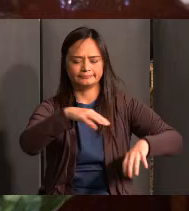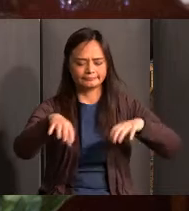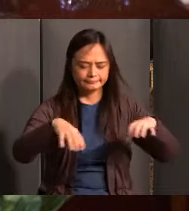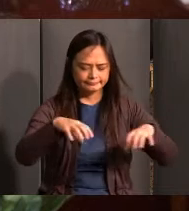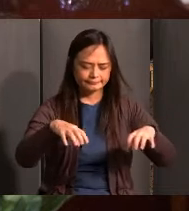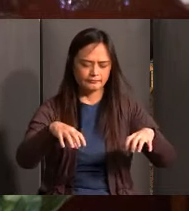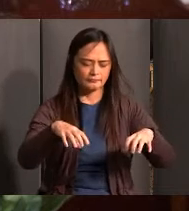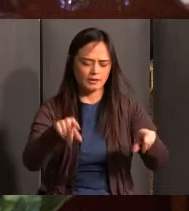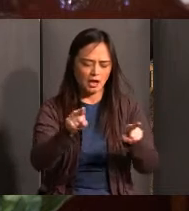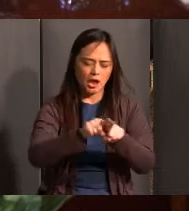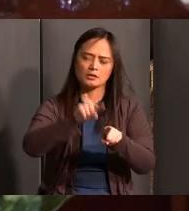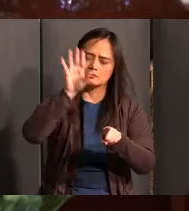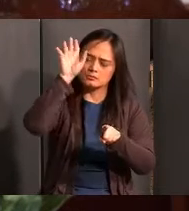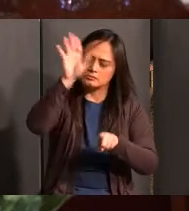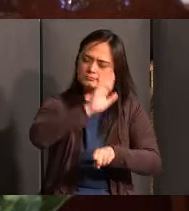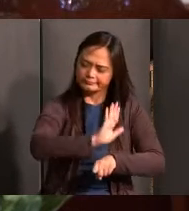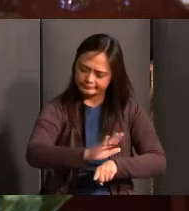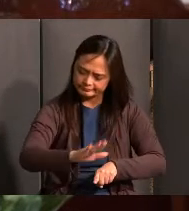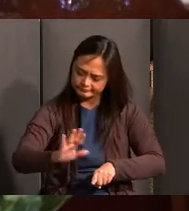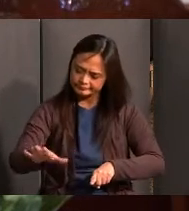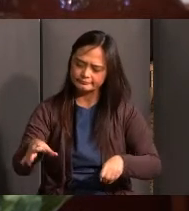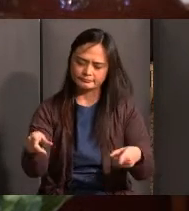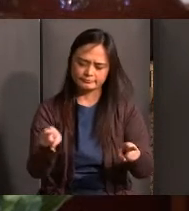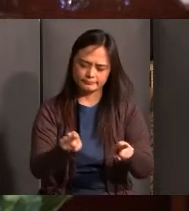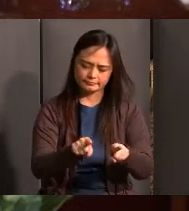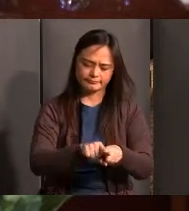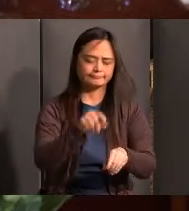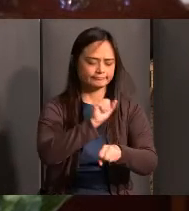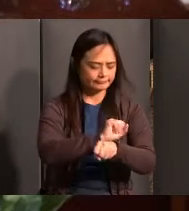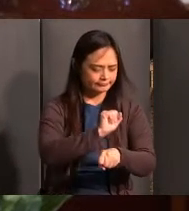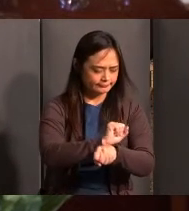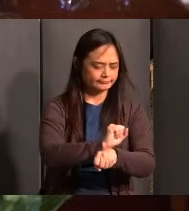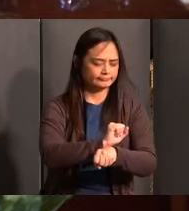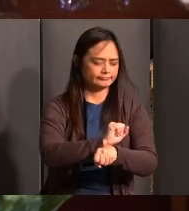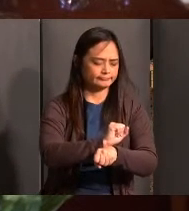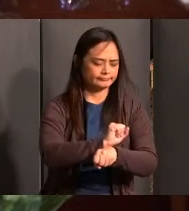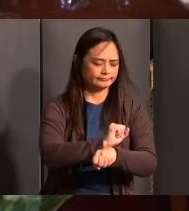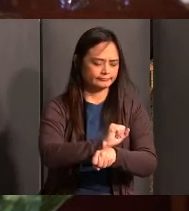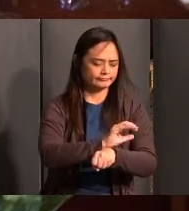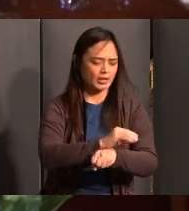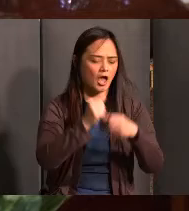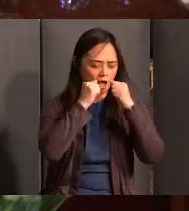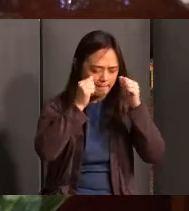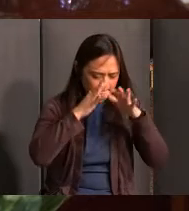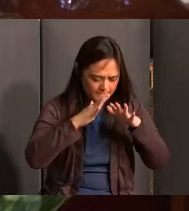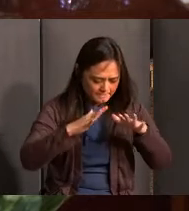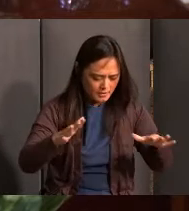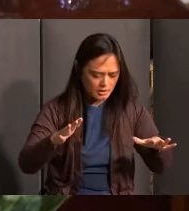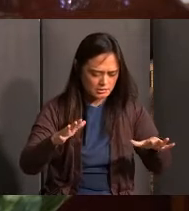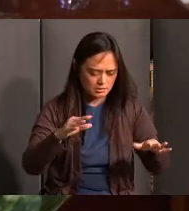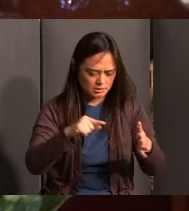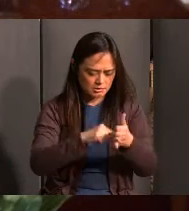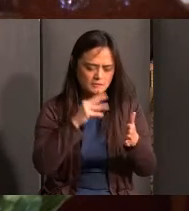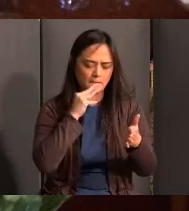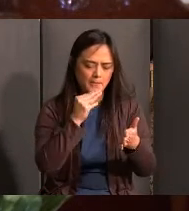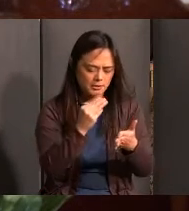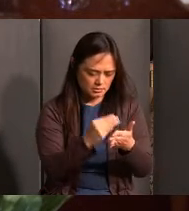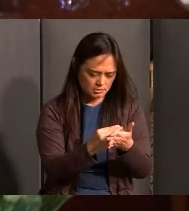Panginoon, bilang iyong mga anak at bilang gawain. At inyong basbasan, Panginoon, ang mensaheng